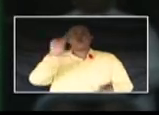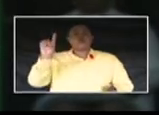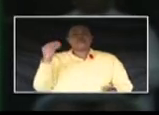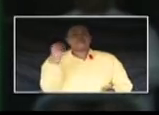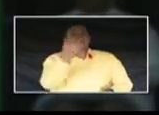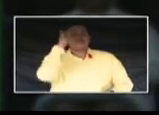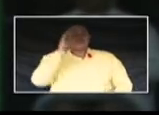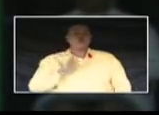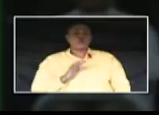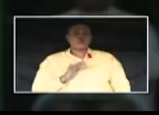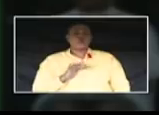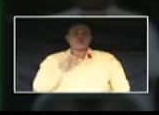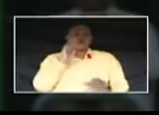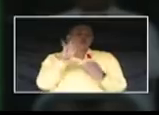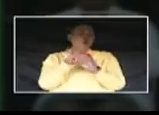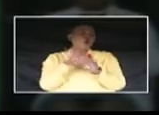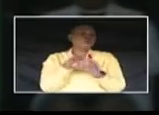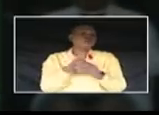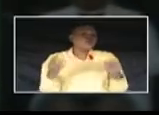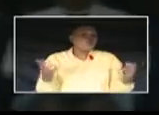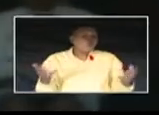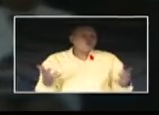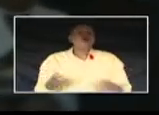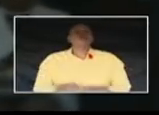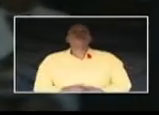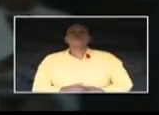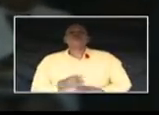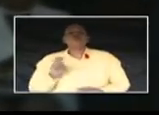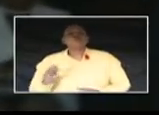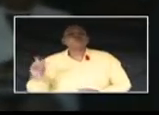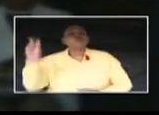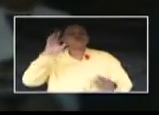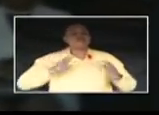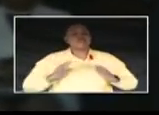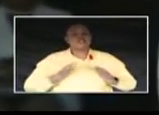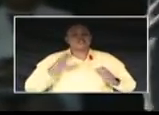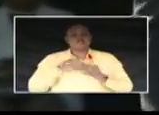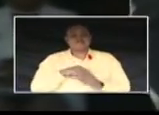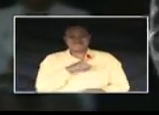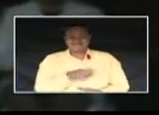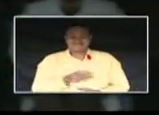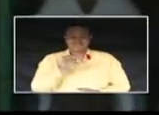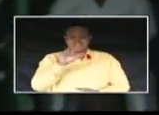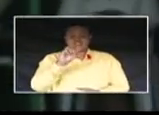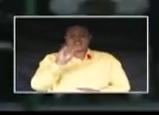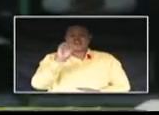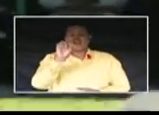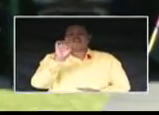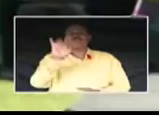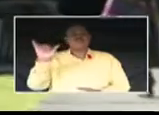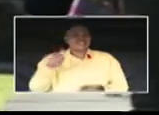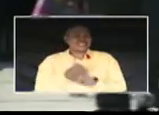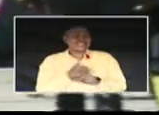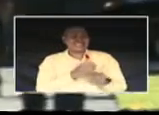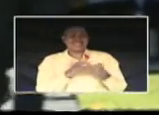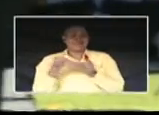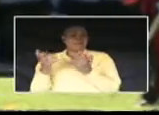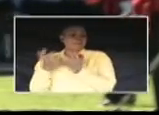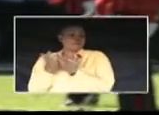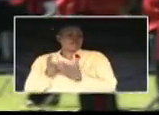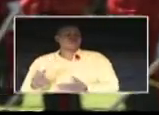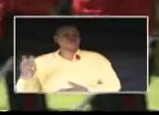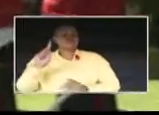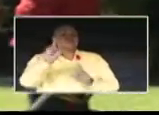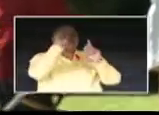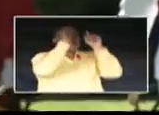for exceptional contribution in the field of tourism. And the name Godfrey Dyer is synonymous with tourism in